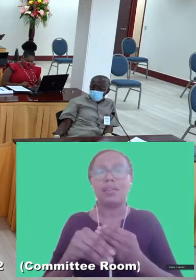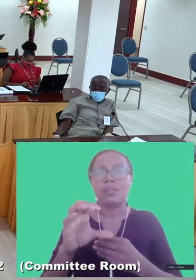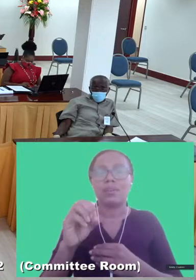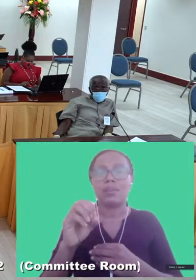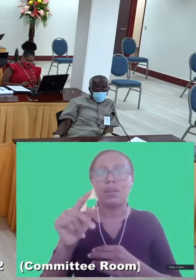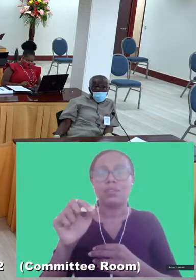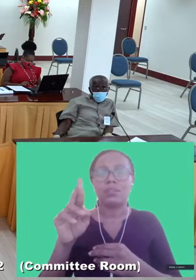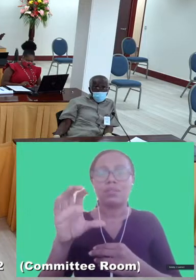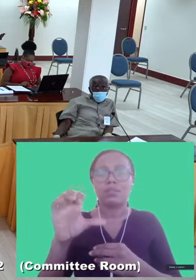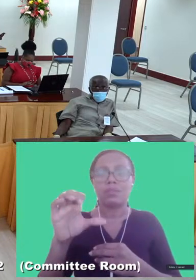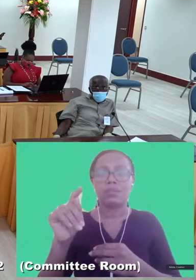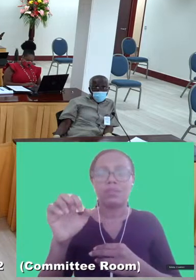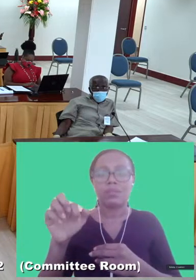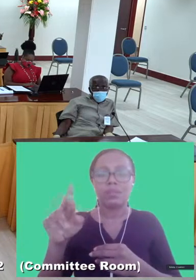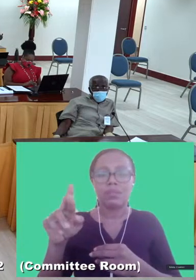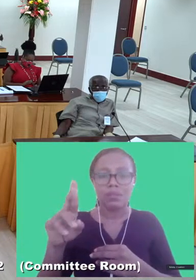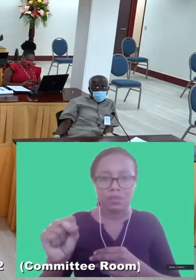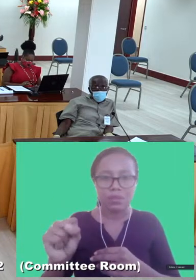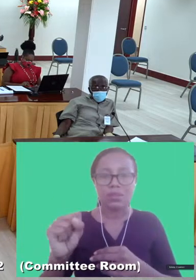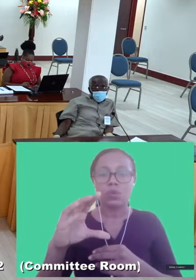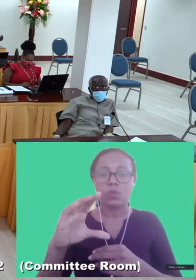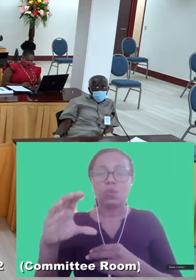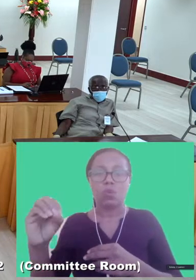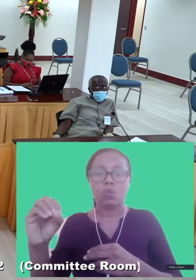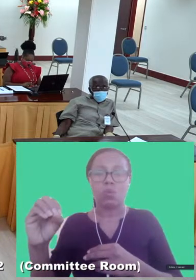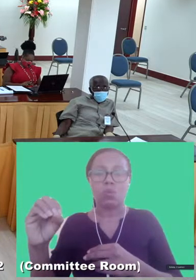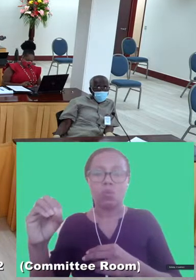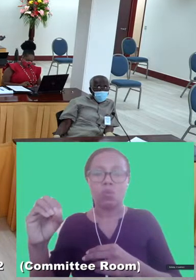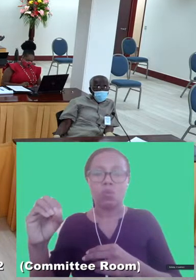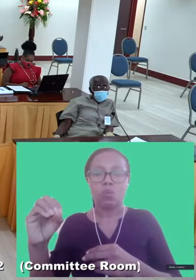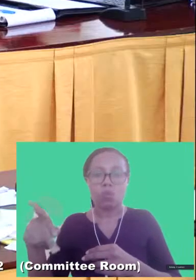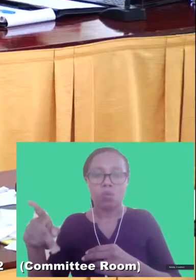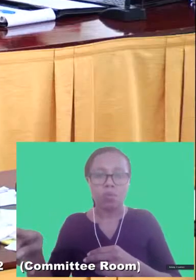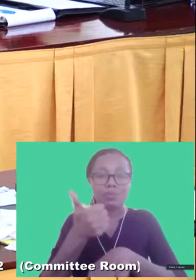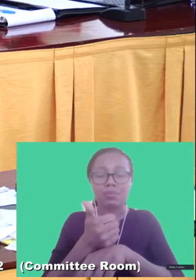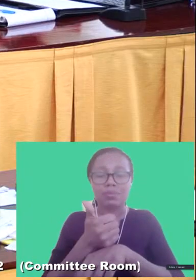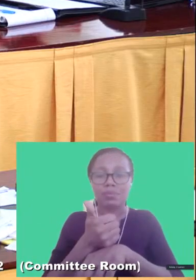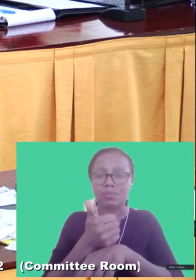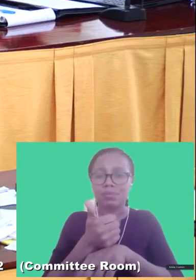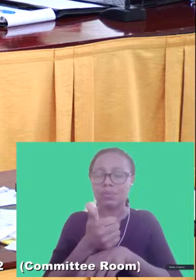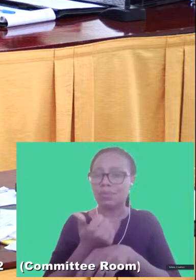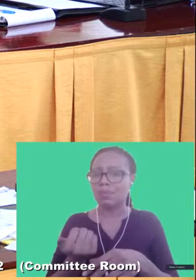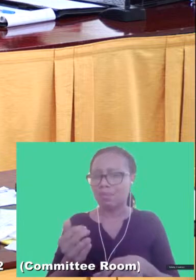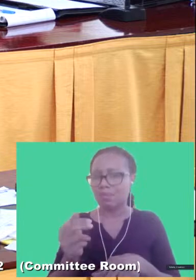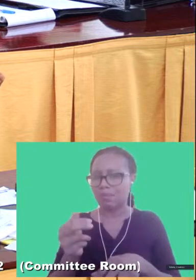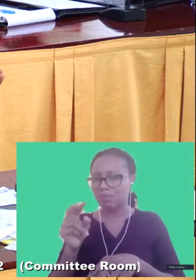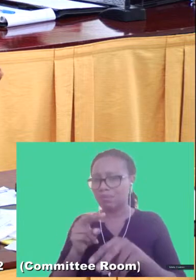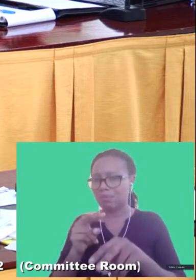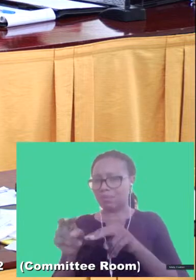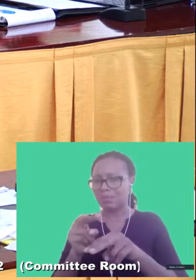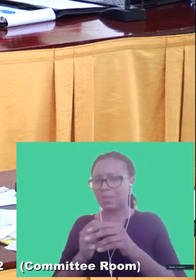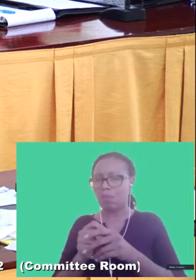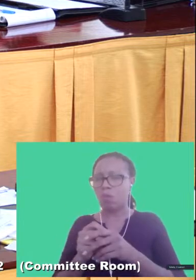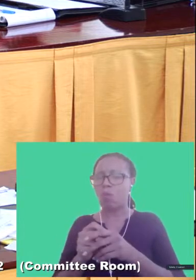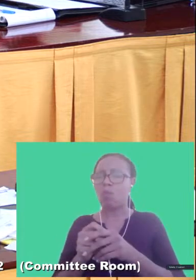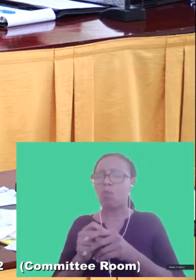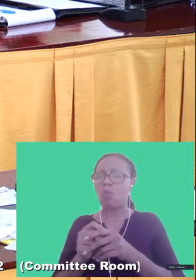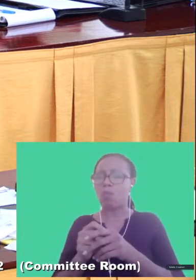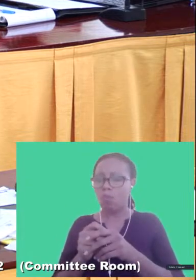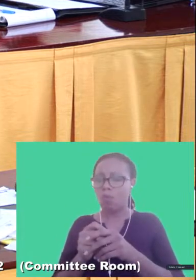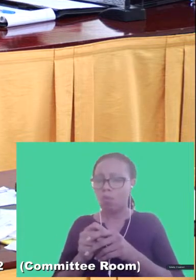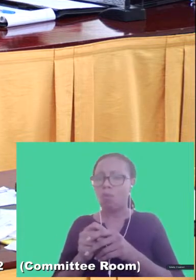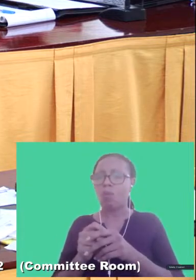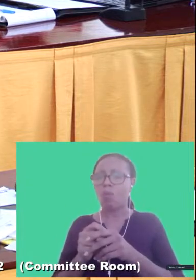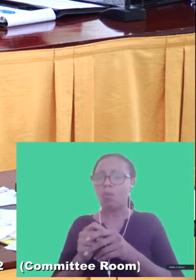of those, they speak exactly and entirely to what you are talking about. May I also say that as a government,